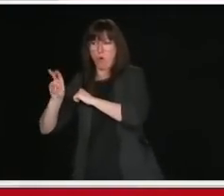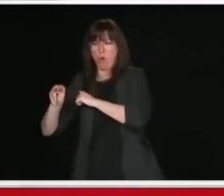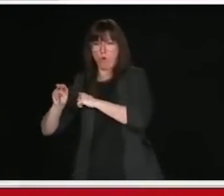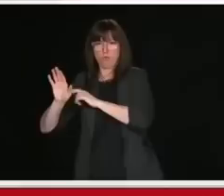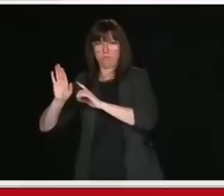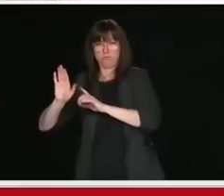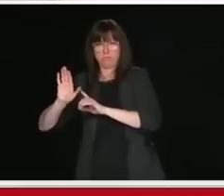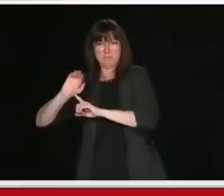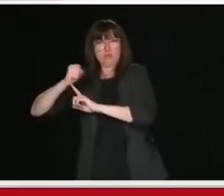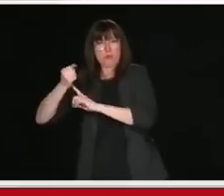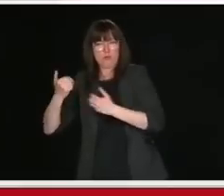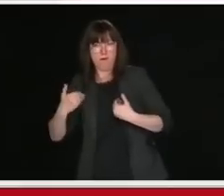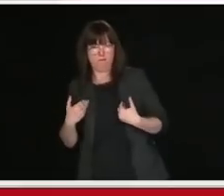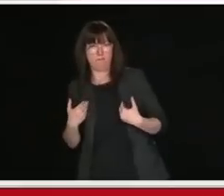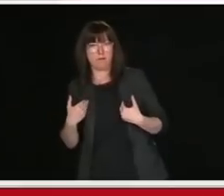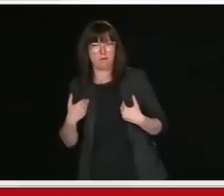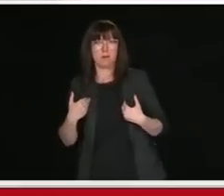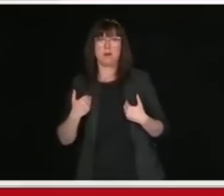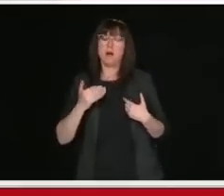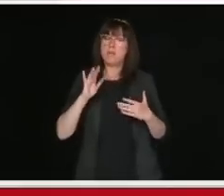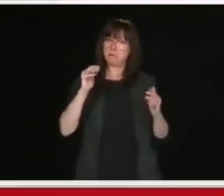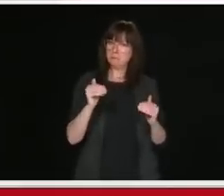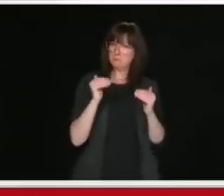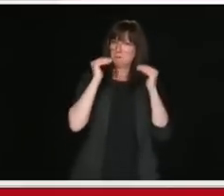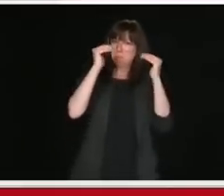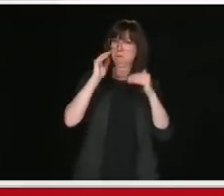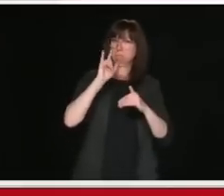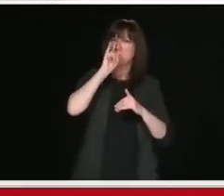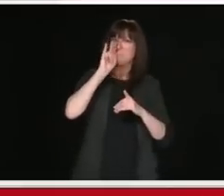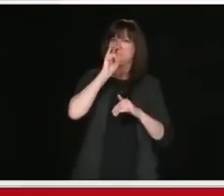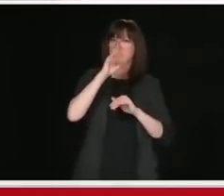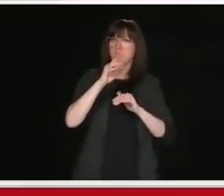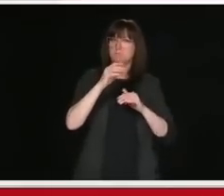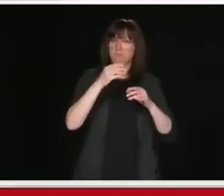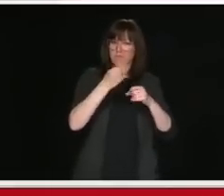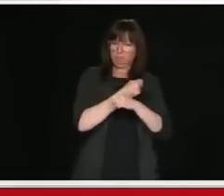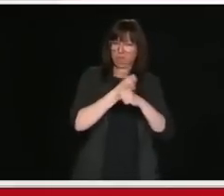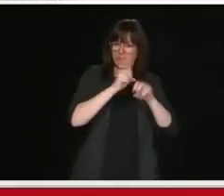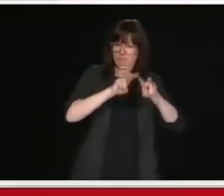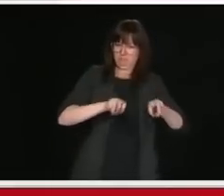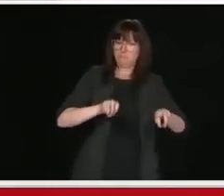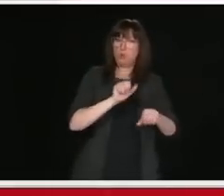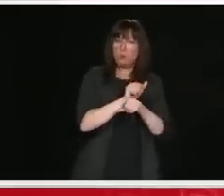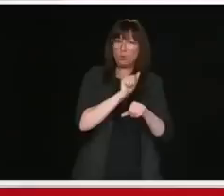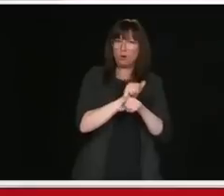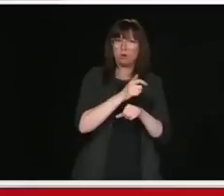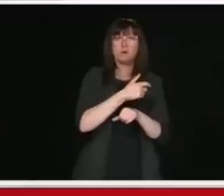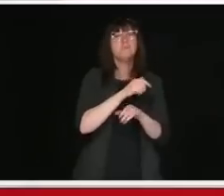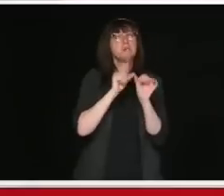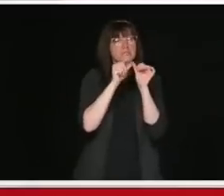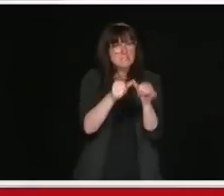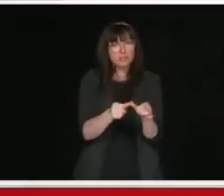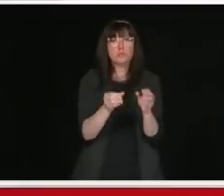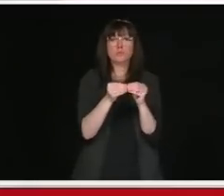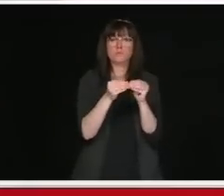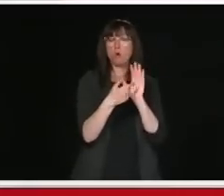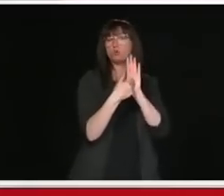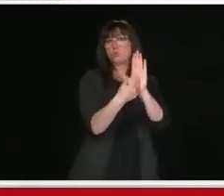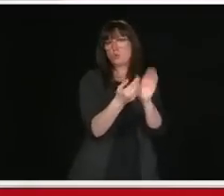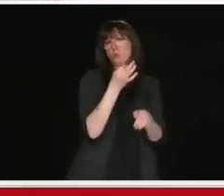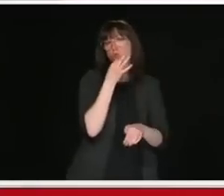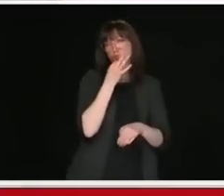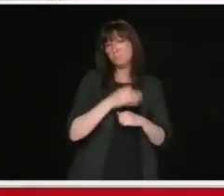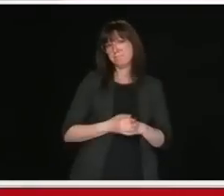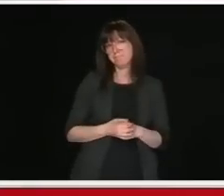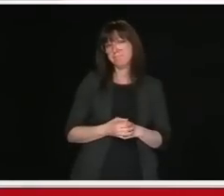work that's being worked on right now that is ongoing, and we look forward to sharing more with Canadians in the coming days. What are your